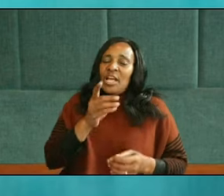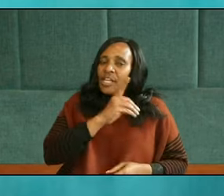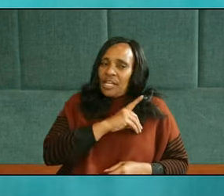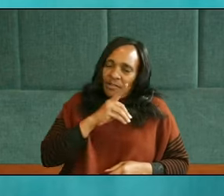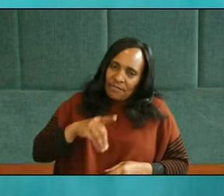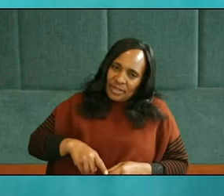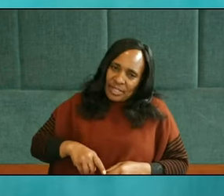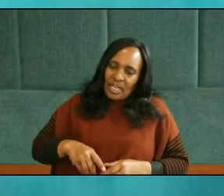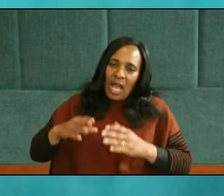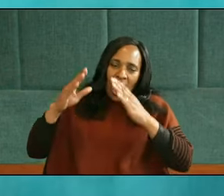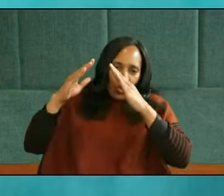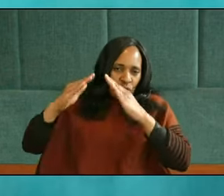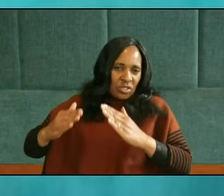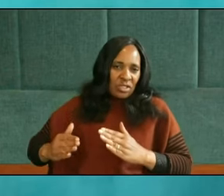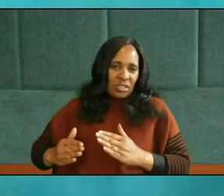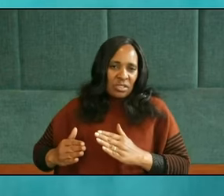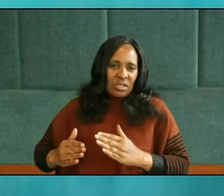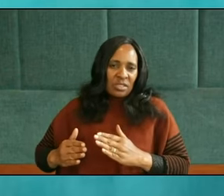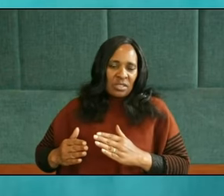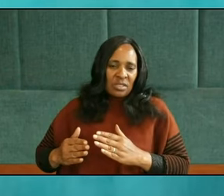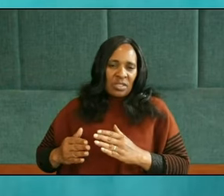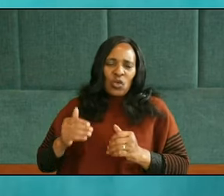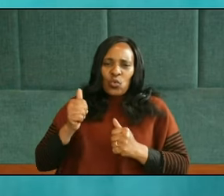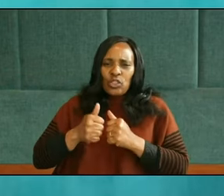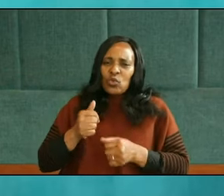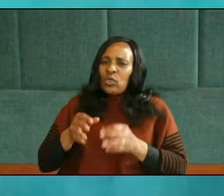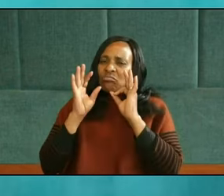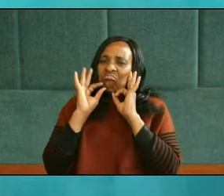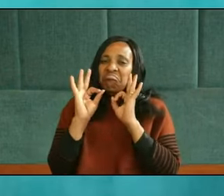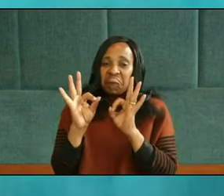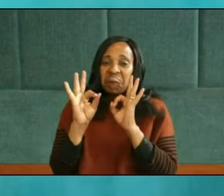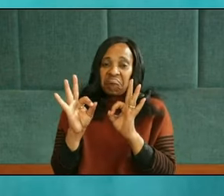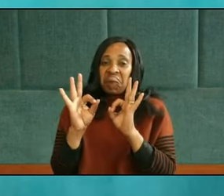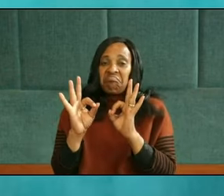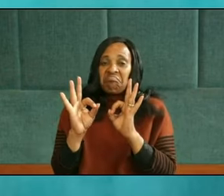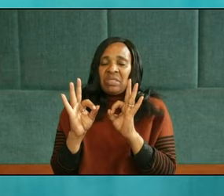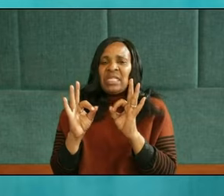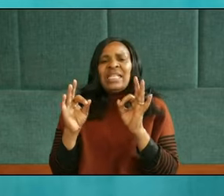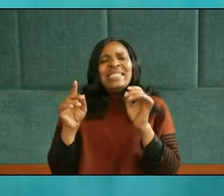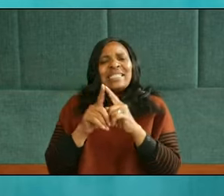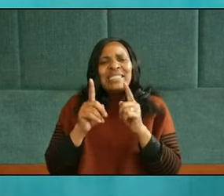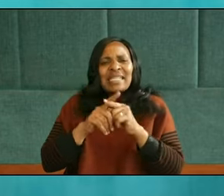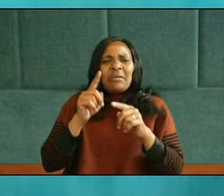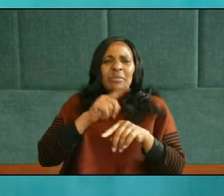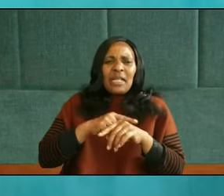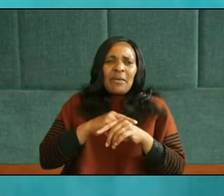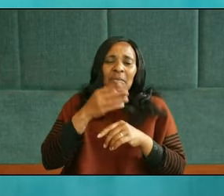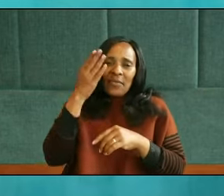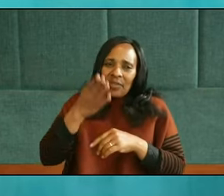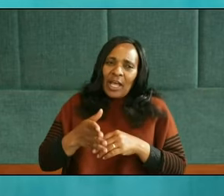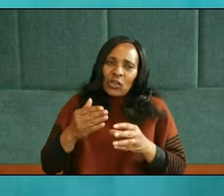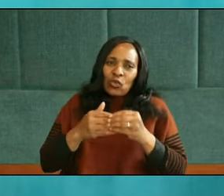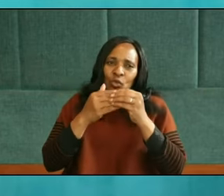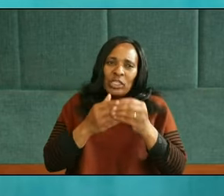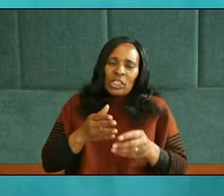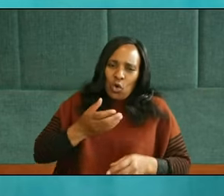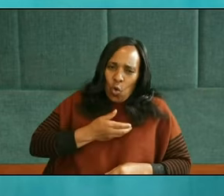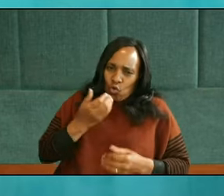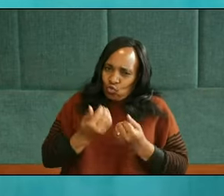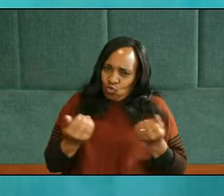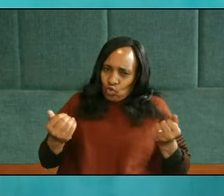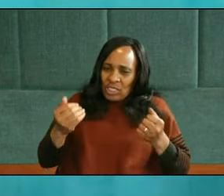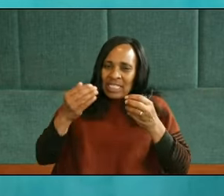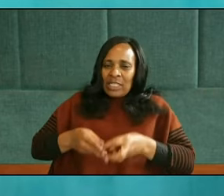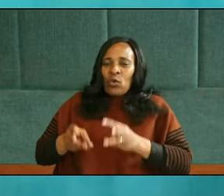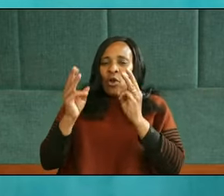David a house, a dynasty, yeah? So even though he will not be there to lead his own children in the